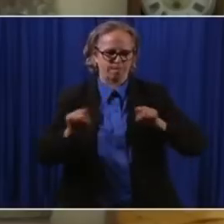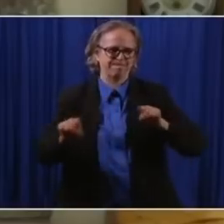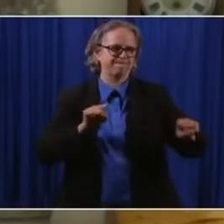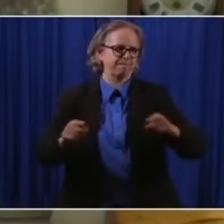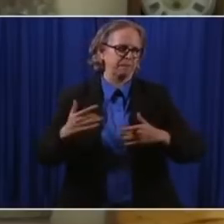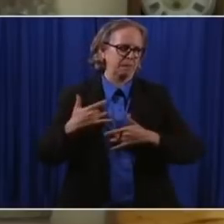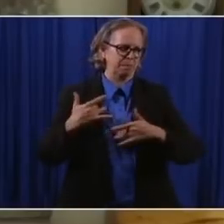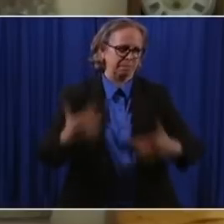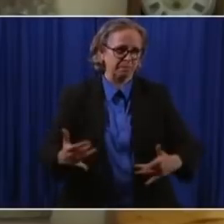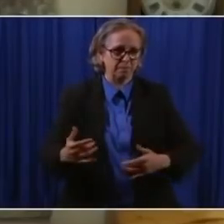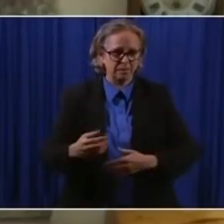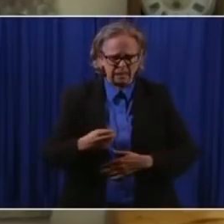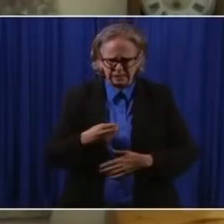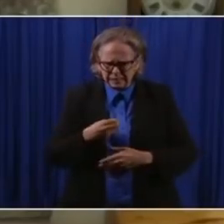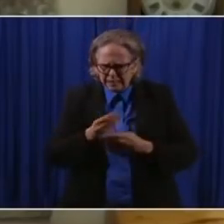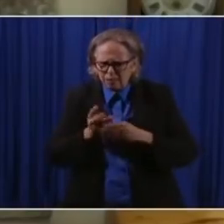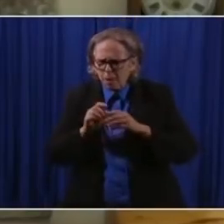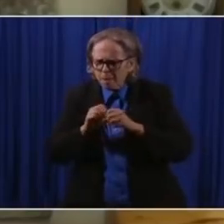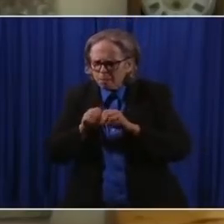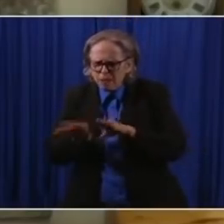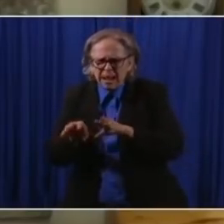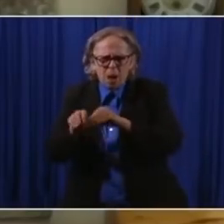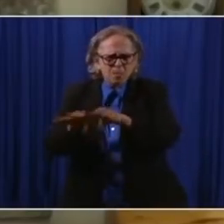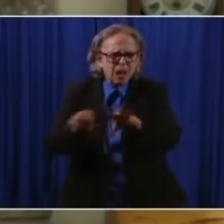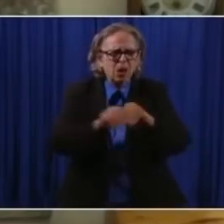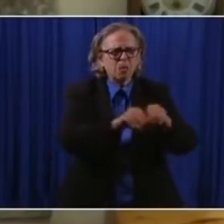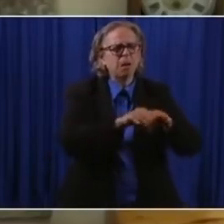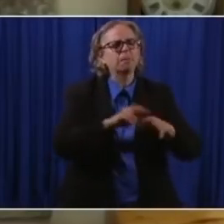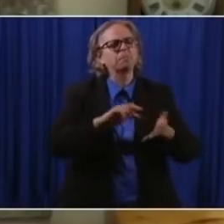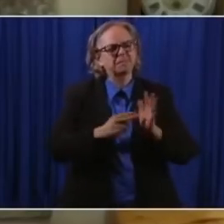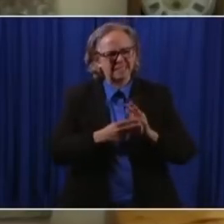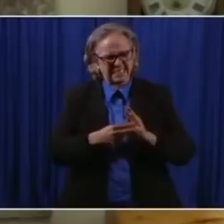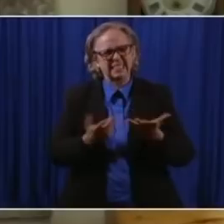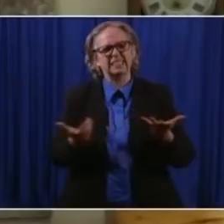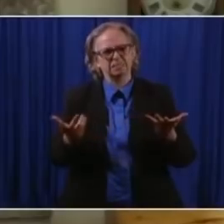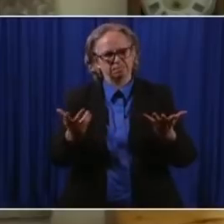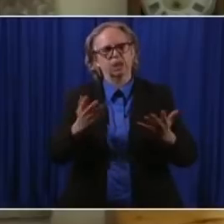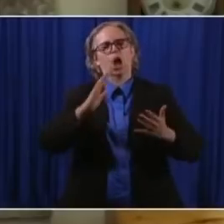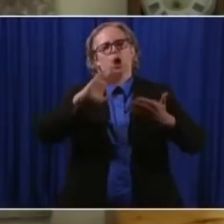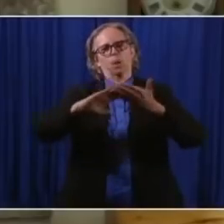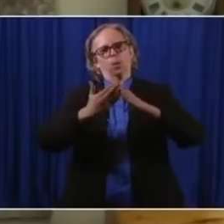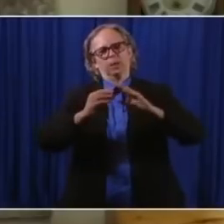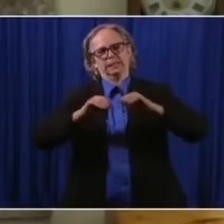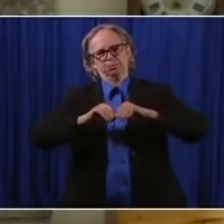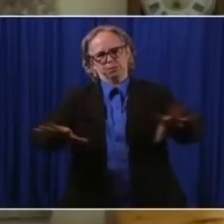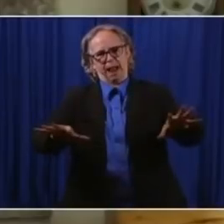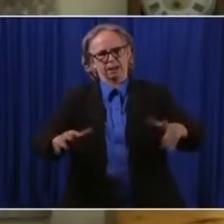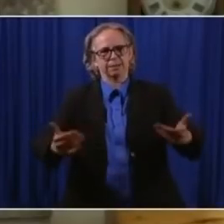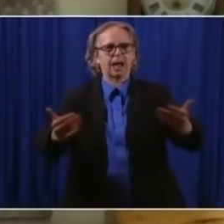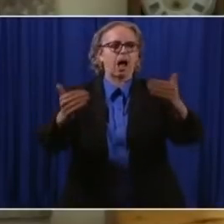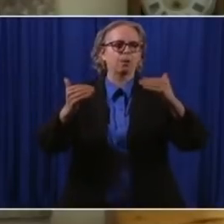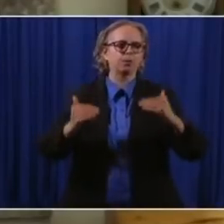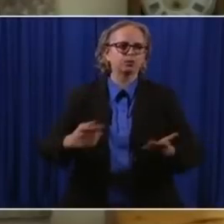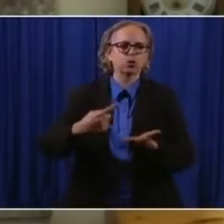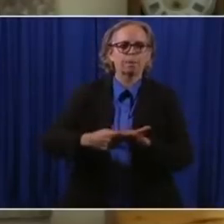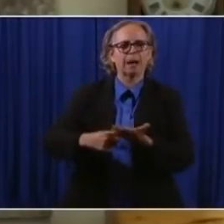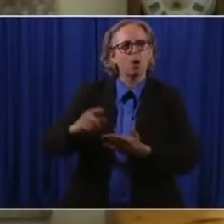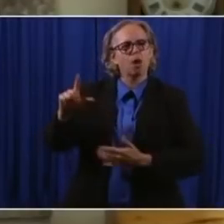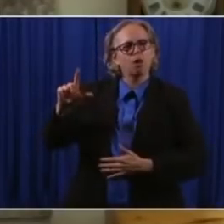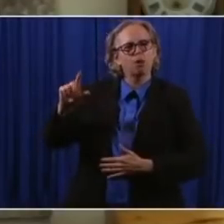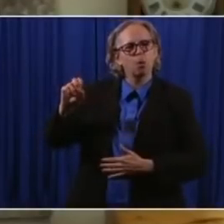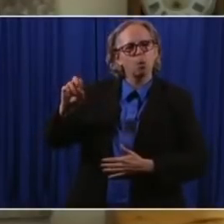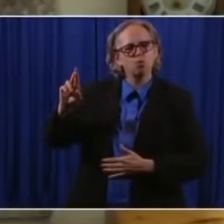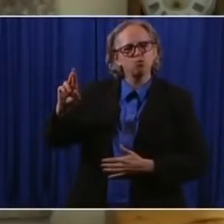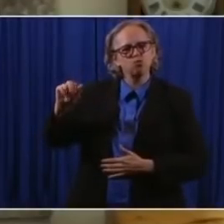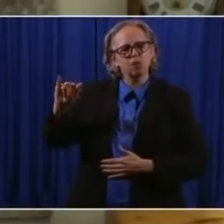is spread throughout the community. Lorain County is red for the first time this week. A particular note is their